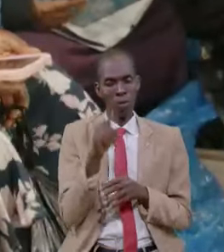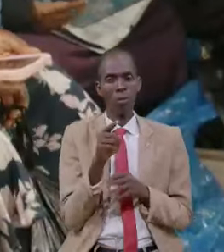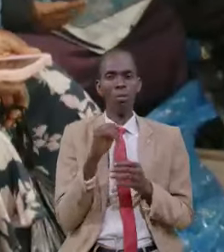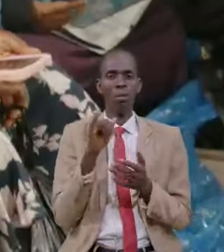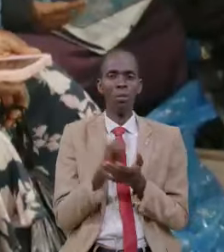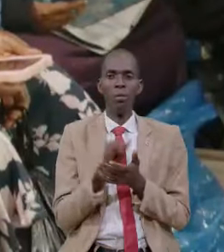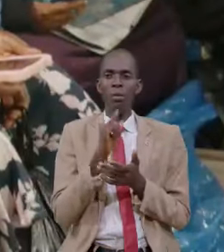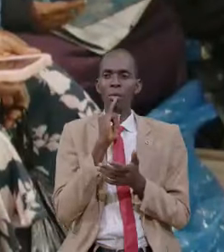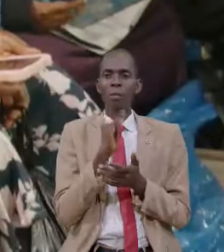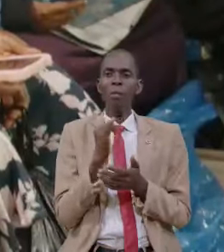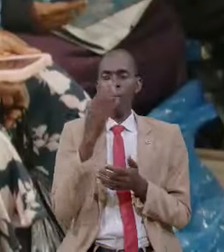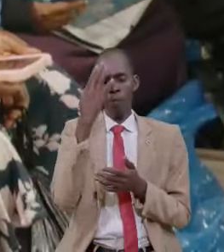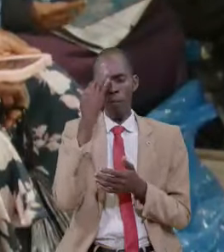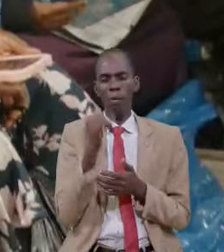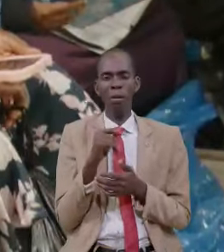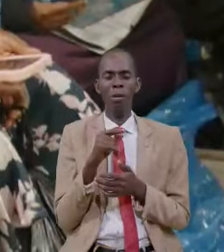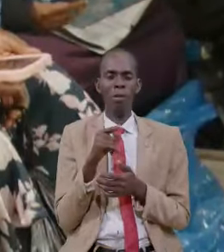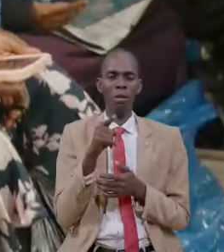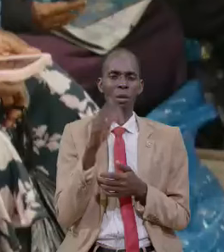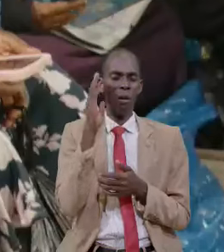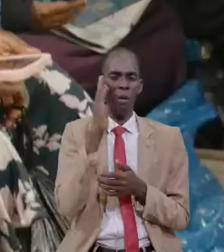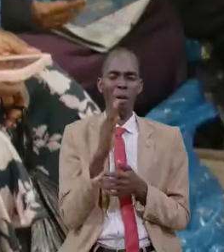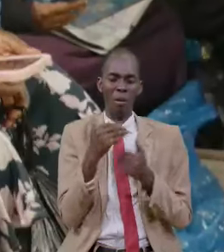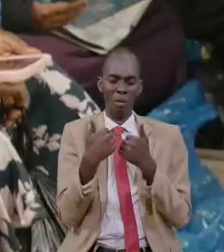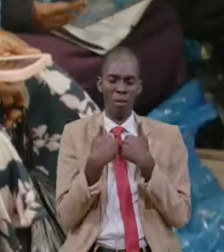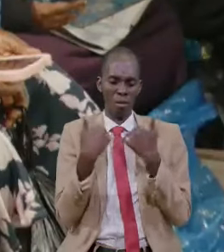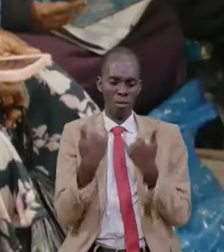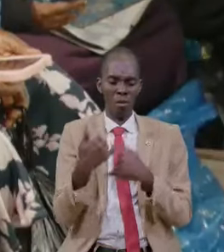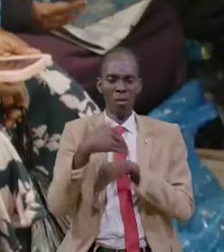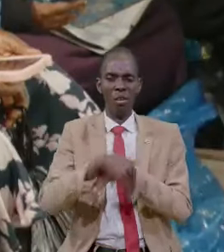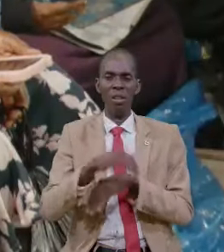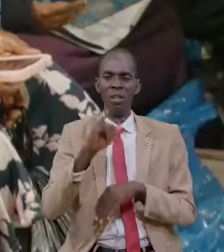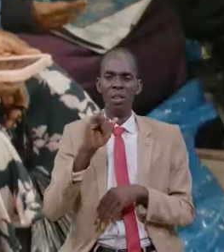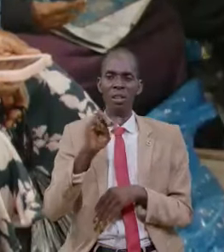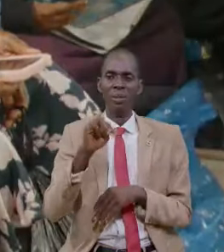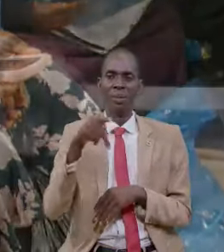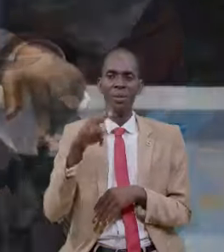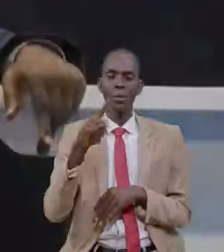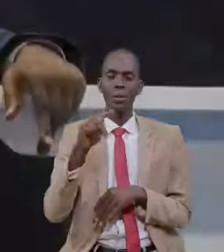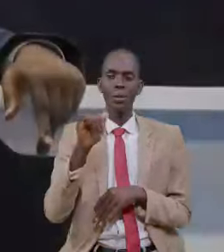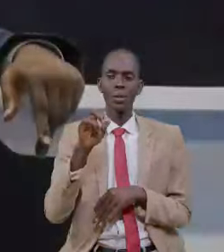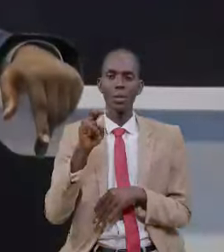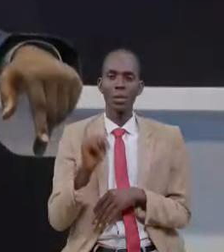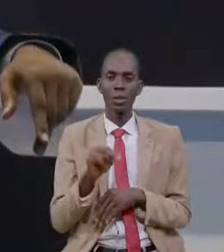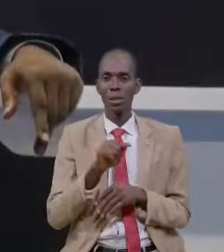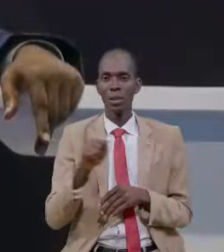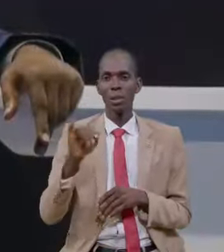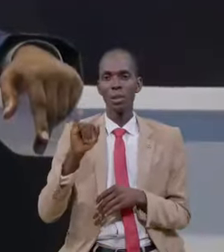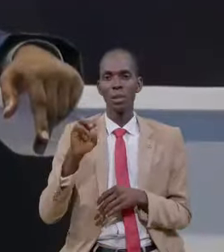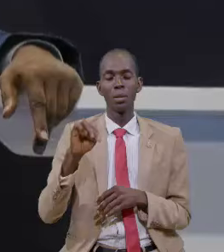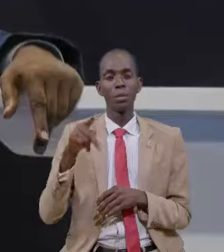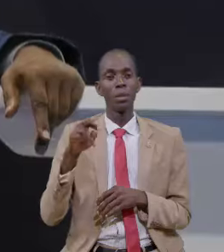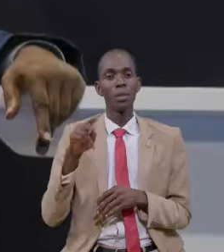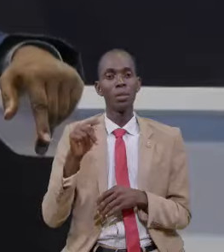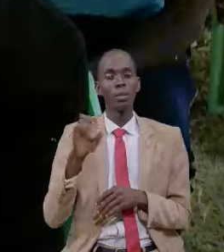why you are going to have tonight imputation, righteousness, redemption will come into